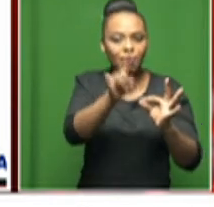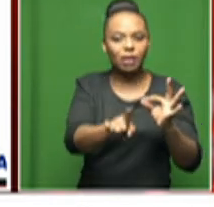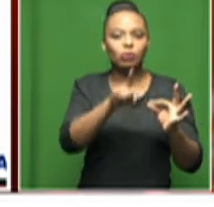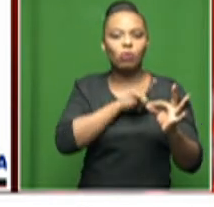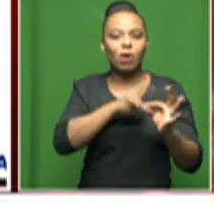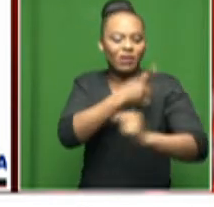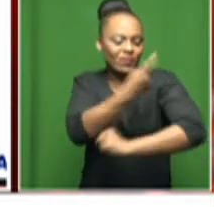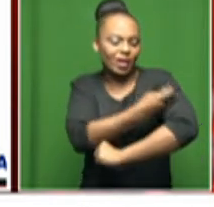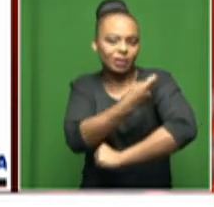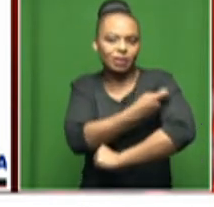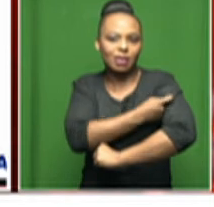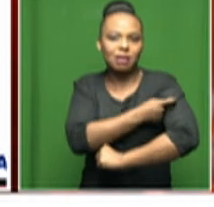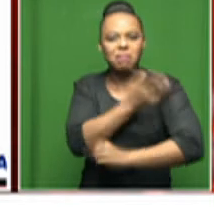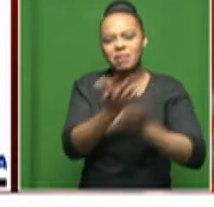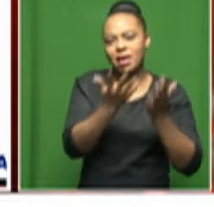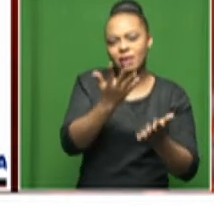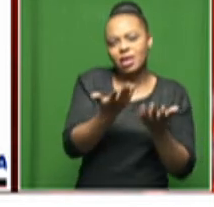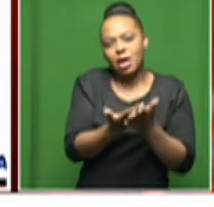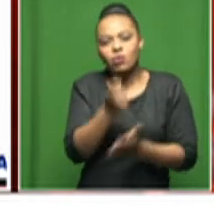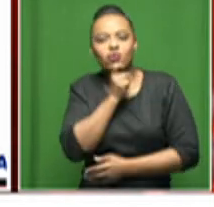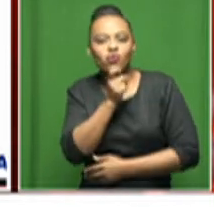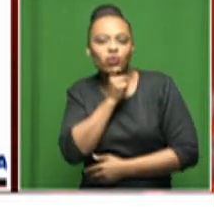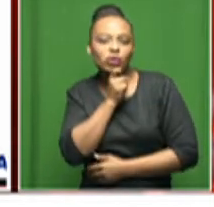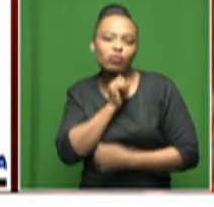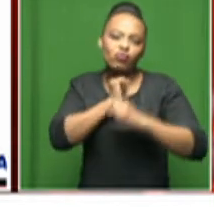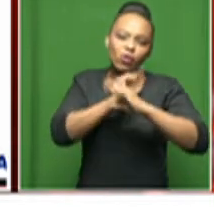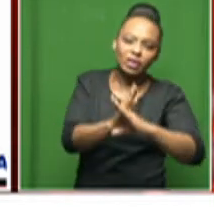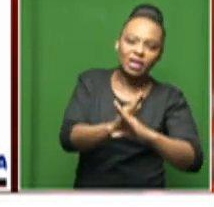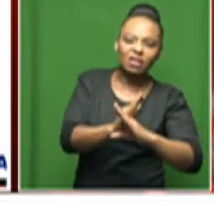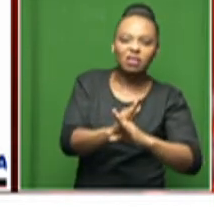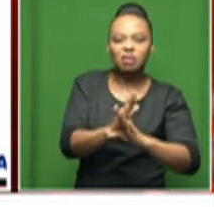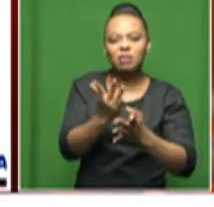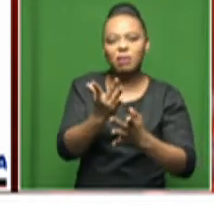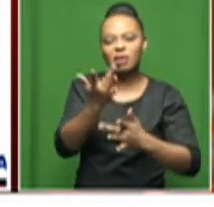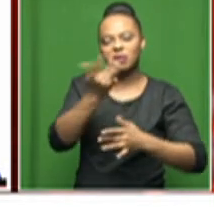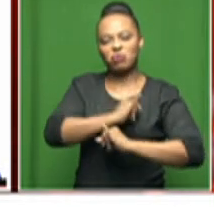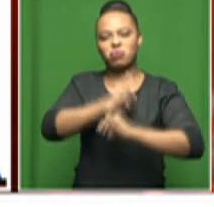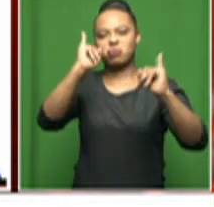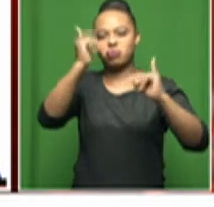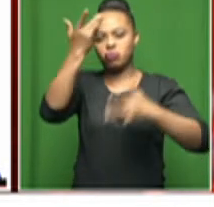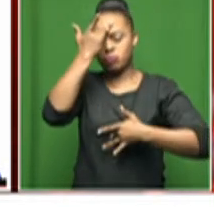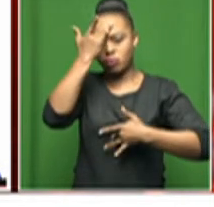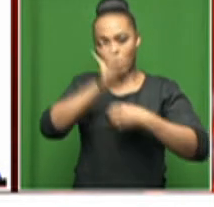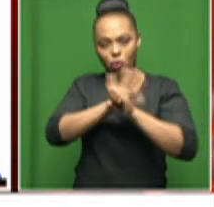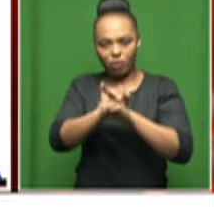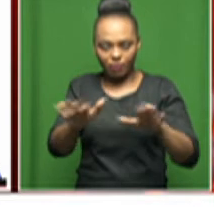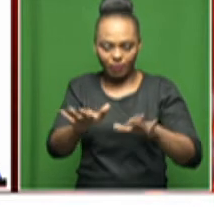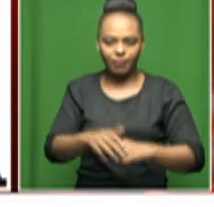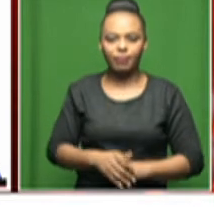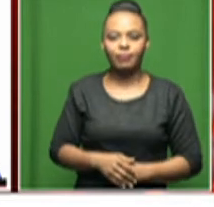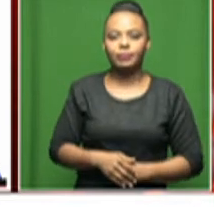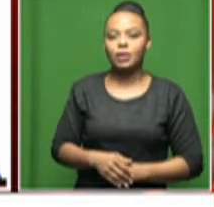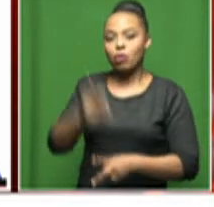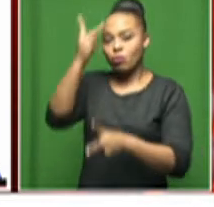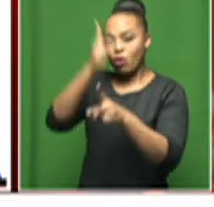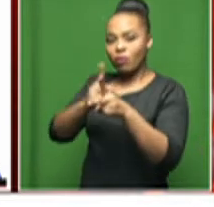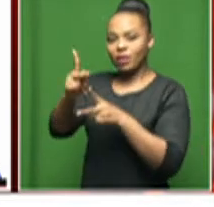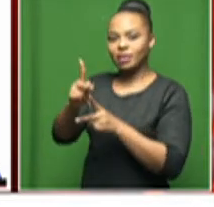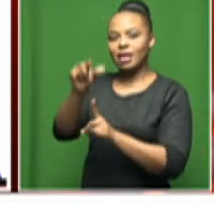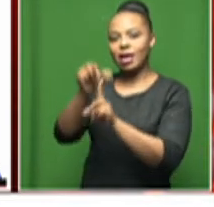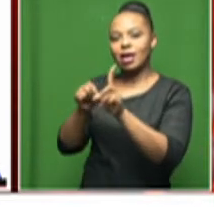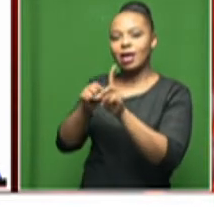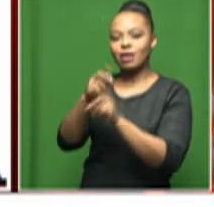still be of some use in at least protecting against severe COVID-19? So Professor Glenda Gray will be providing a